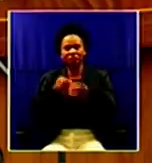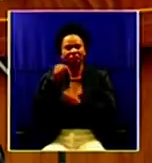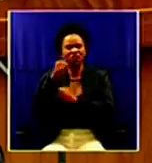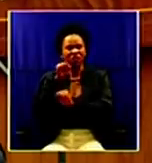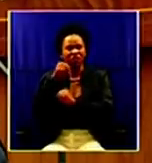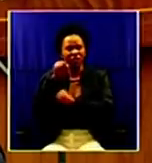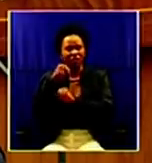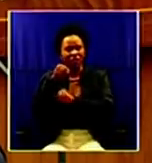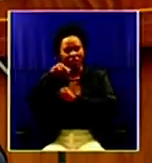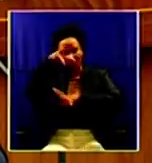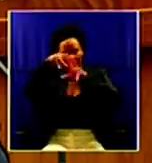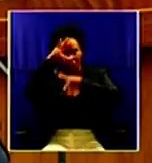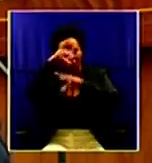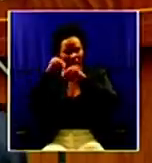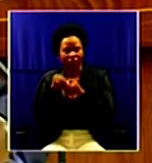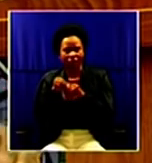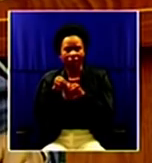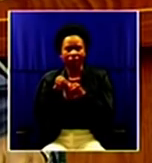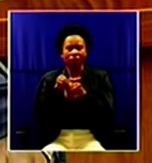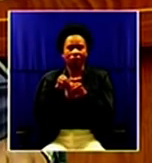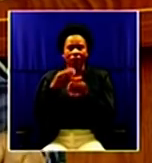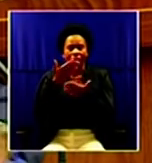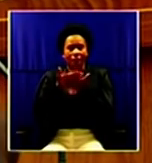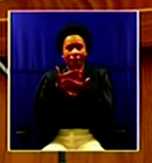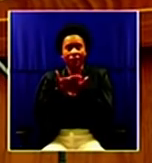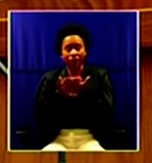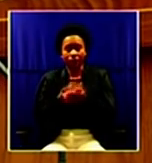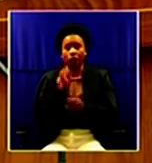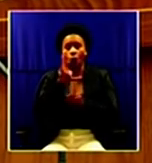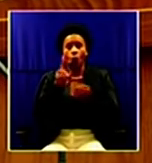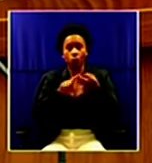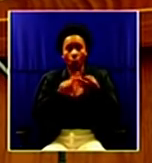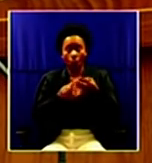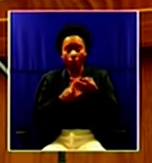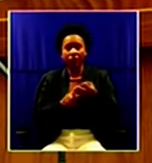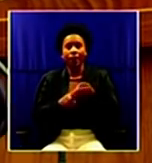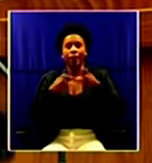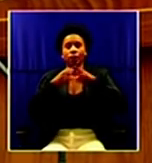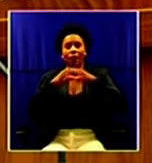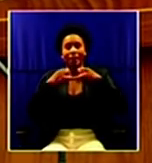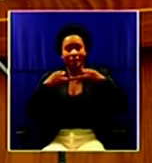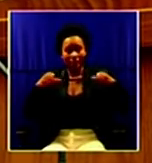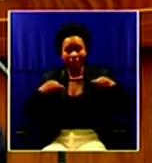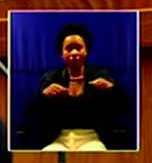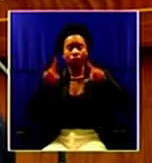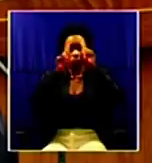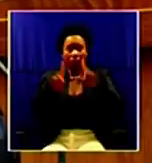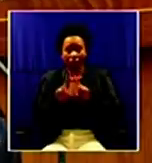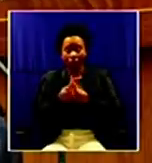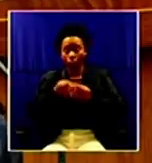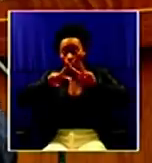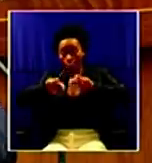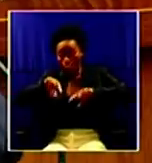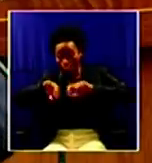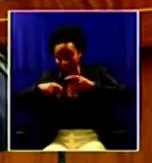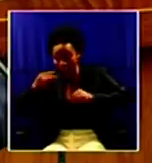I want to ask, what is machine learning? It is also expanding specialized audit and investigative skills in